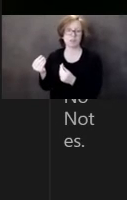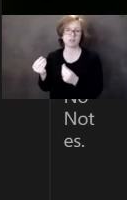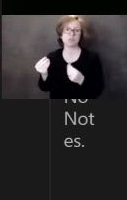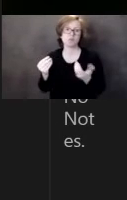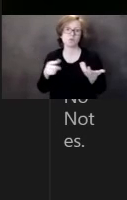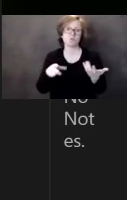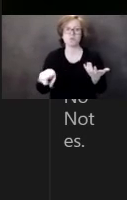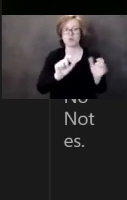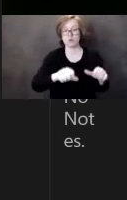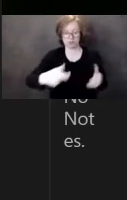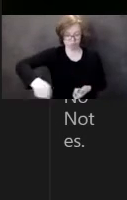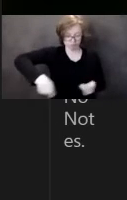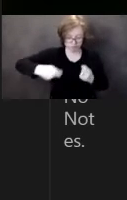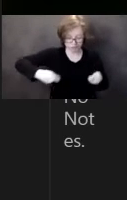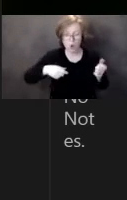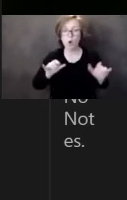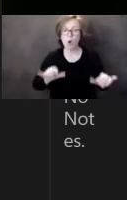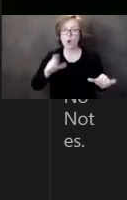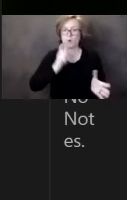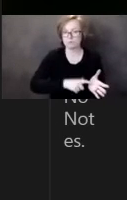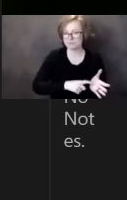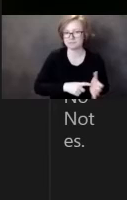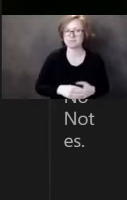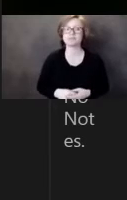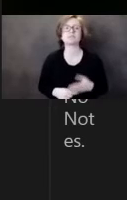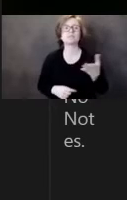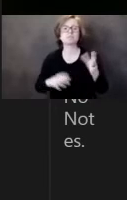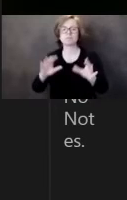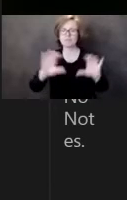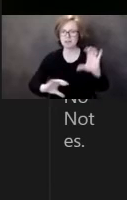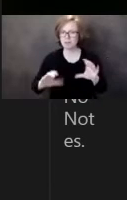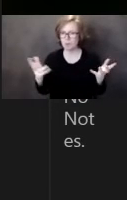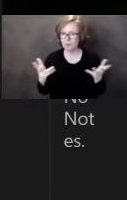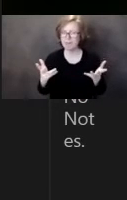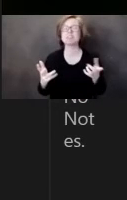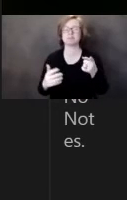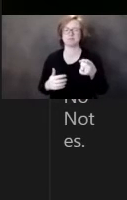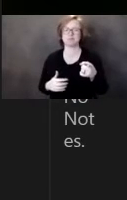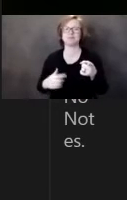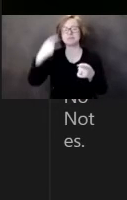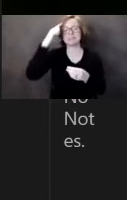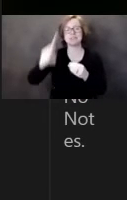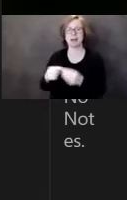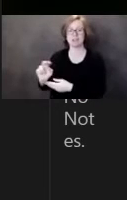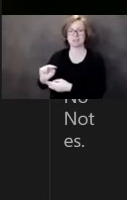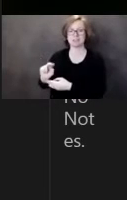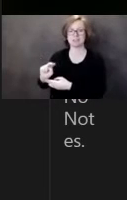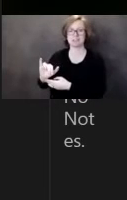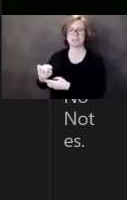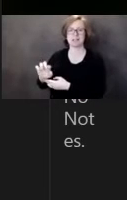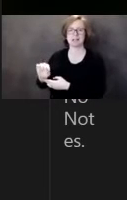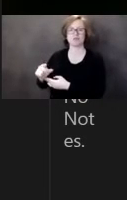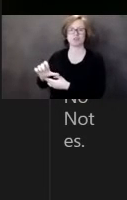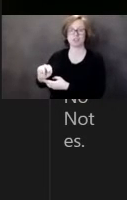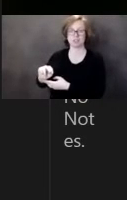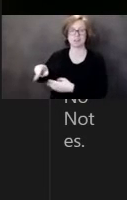And then there are chemical properties. So like in all plant nutrition, we think about nitrogen, phosphorus, potassium,